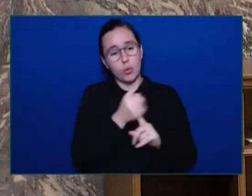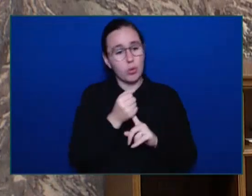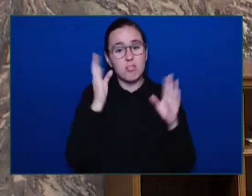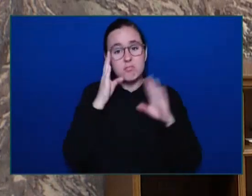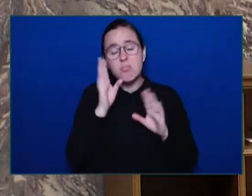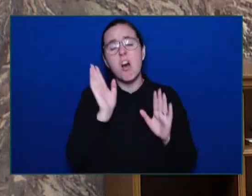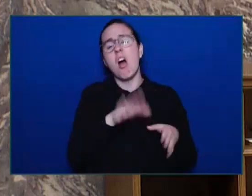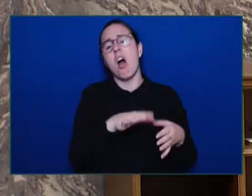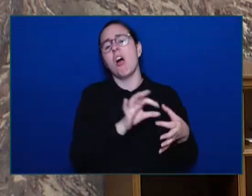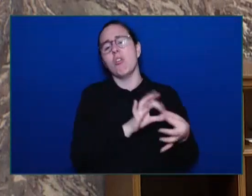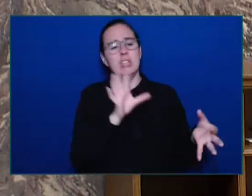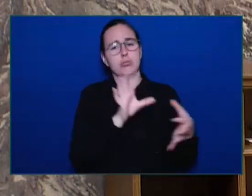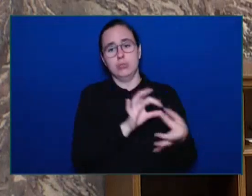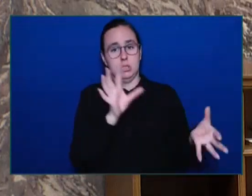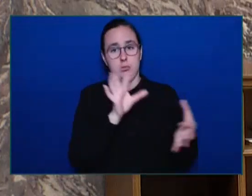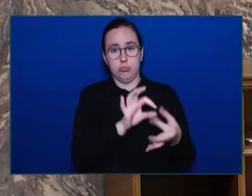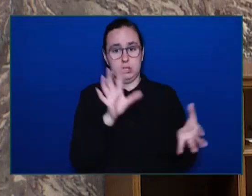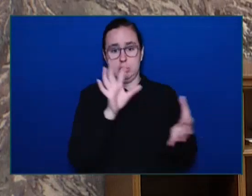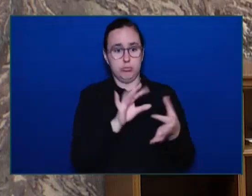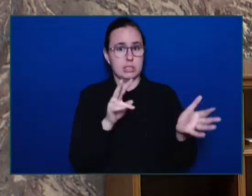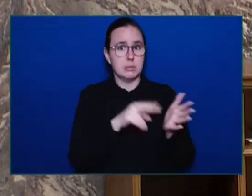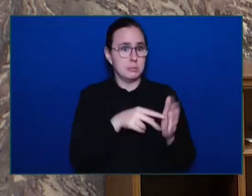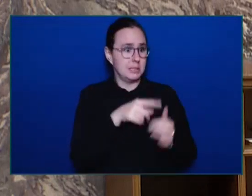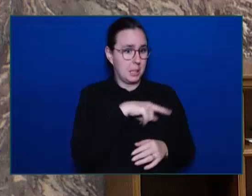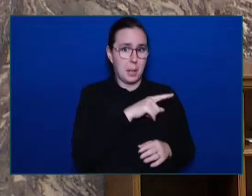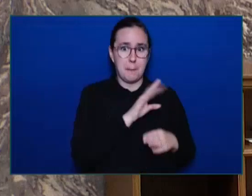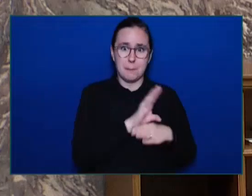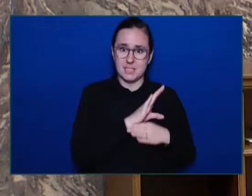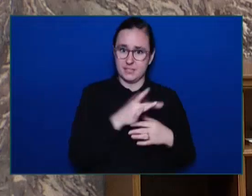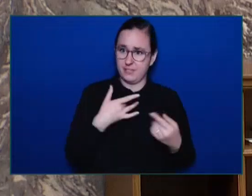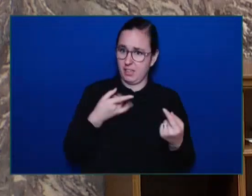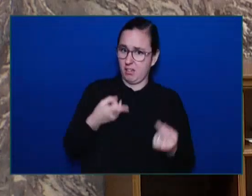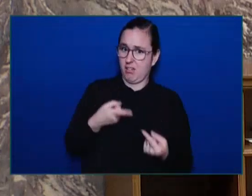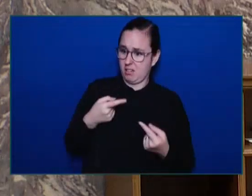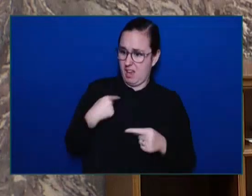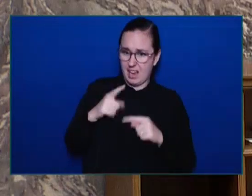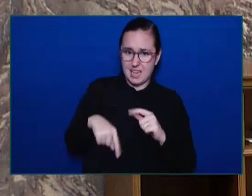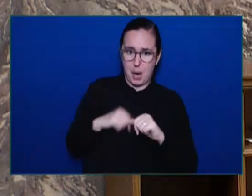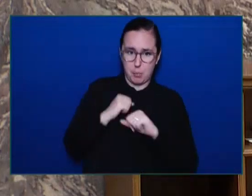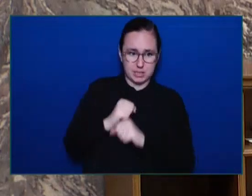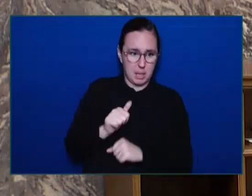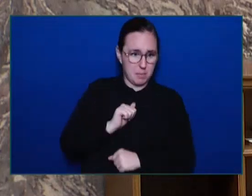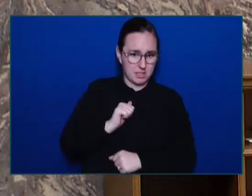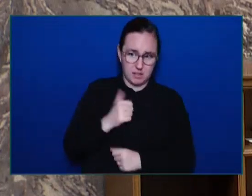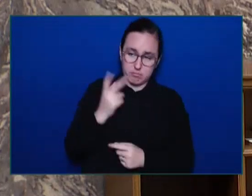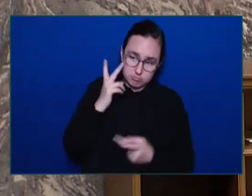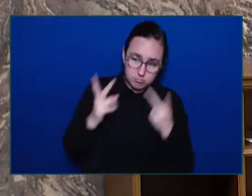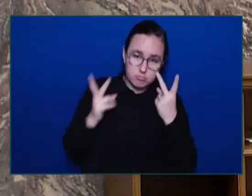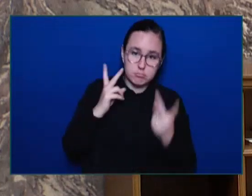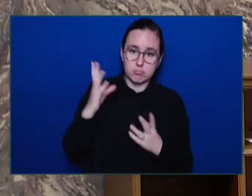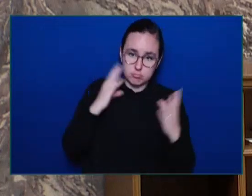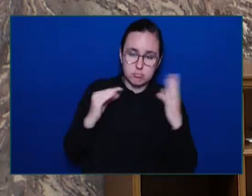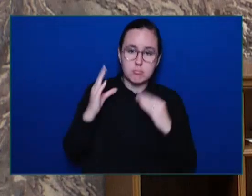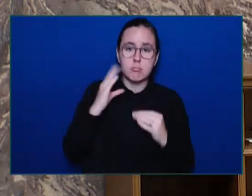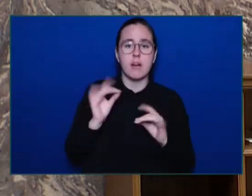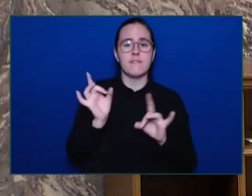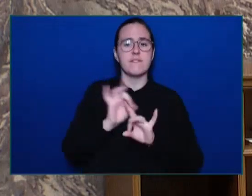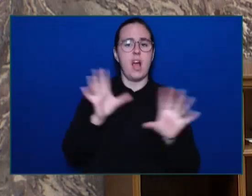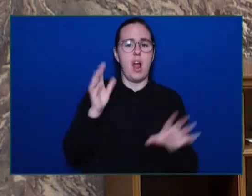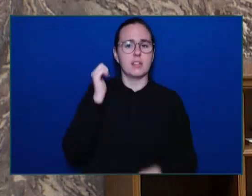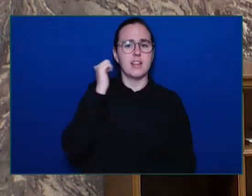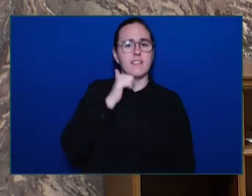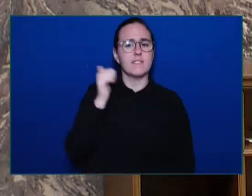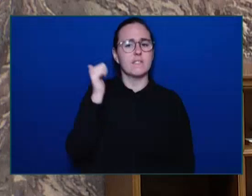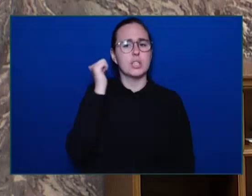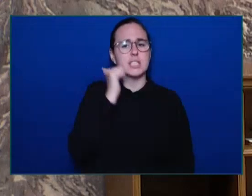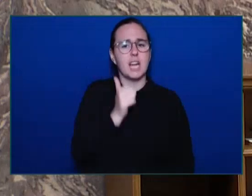with every single day. I will highlight one such business in Kamloops. For 43